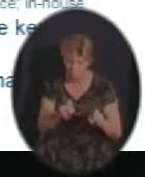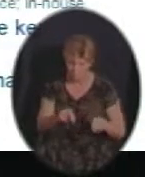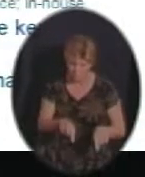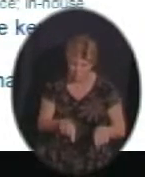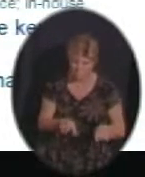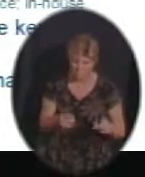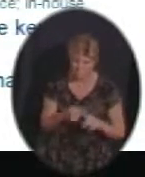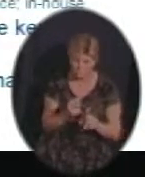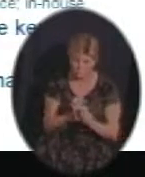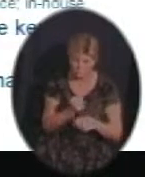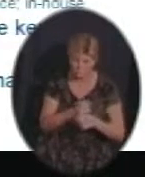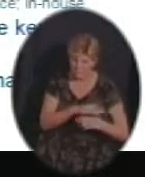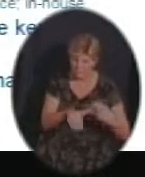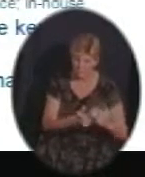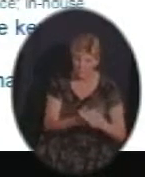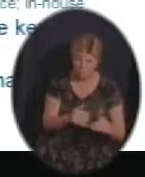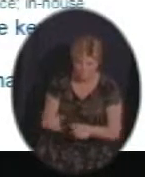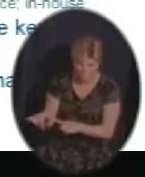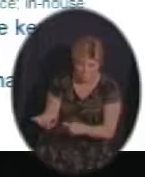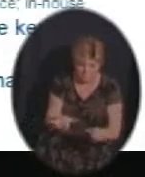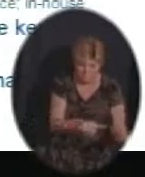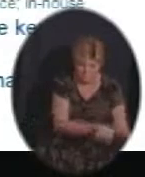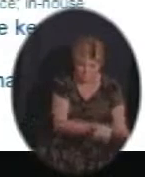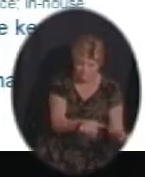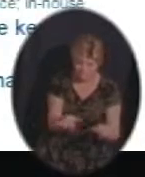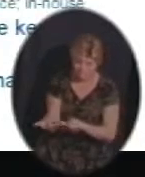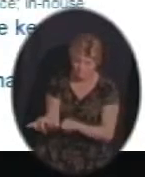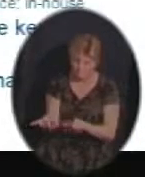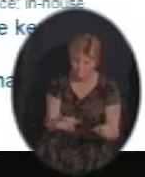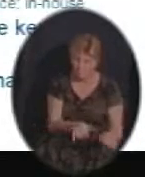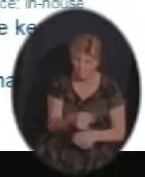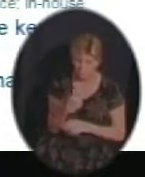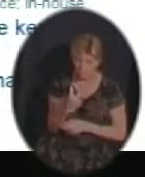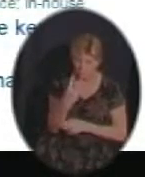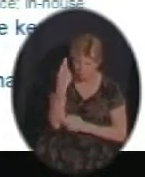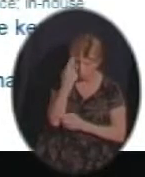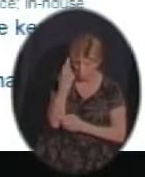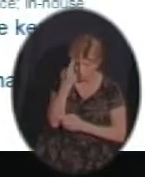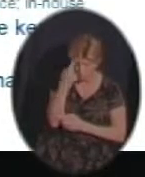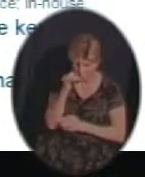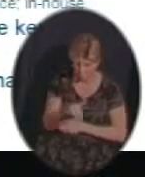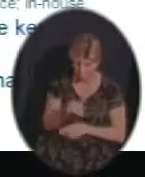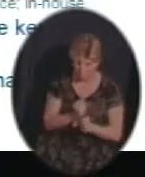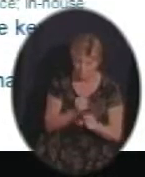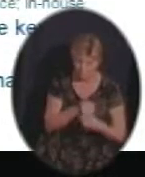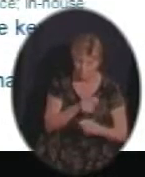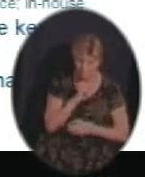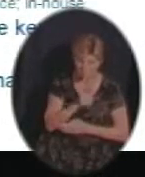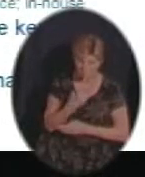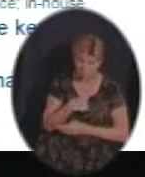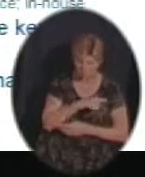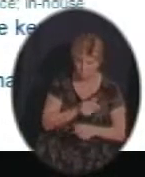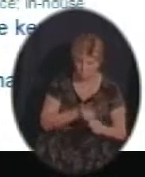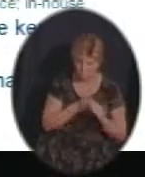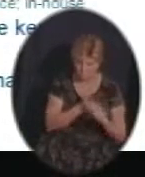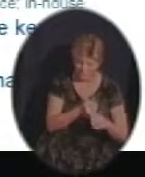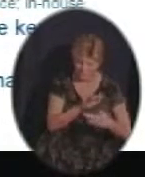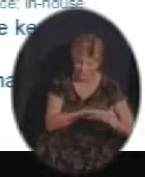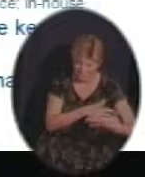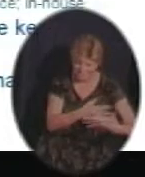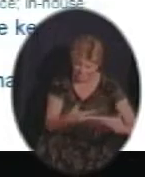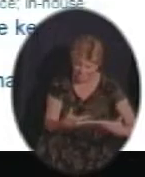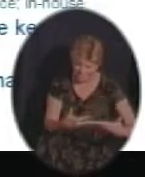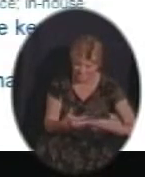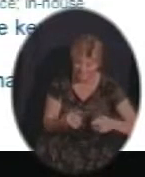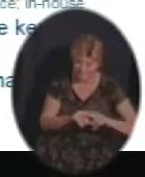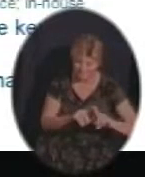questions. Served 2 purposes. First was to make sure that we kept on an agenda, and